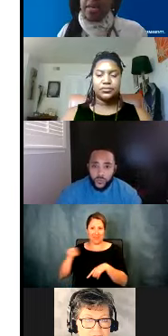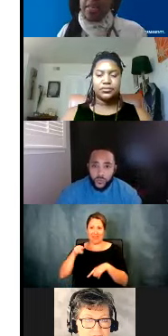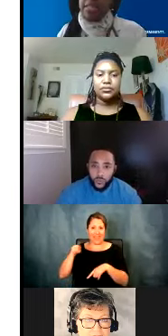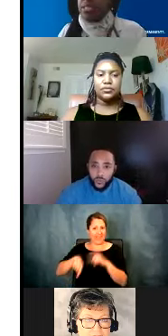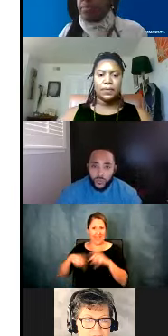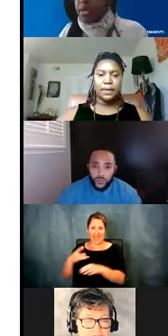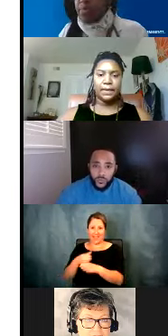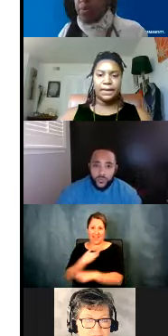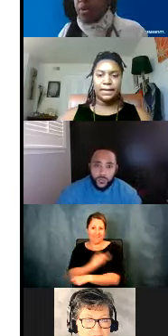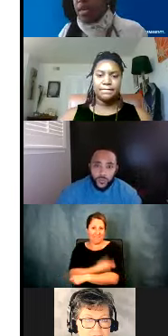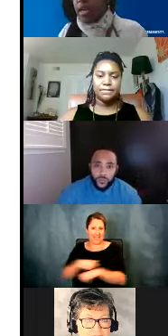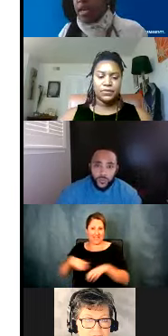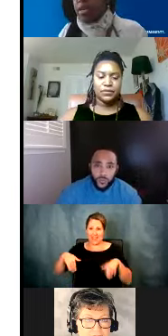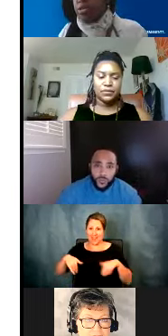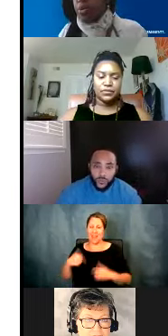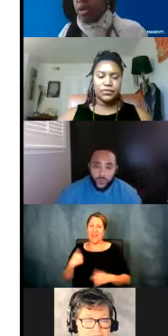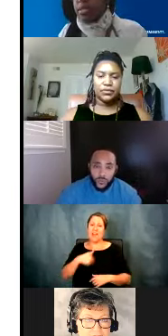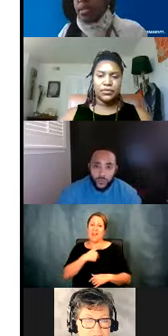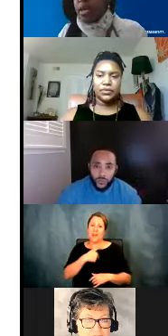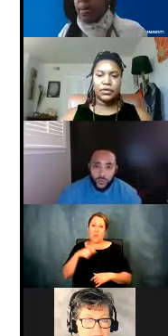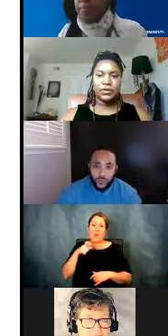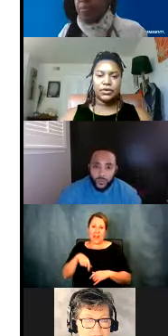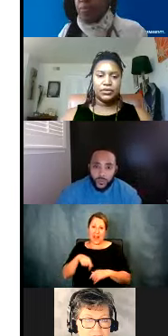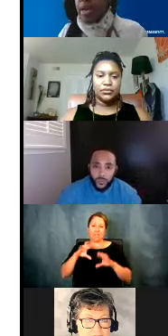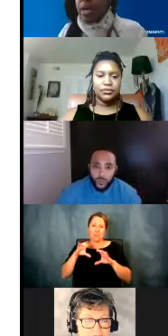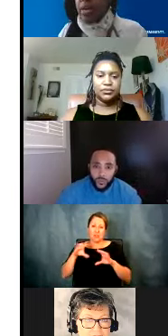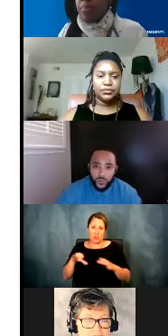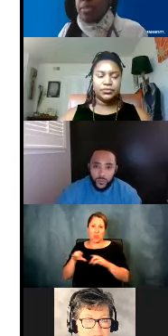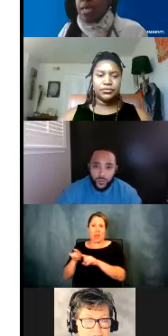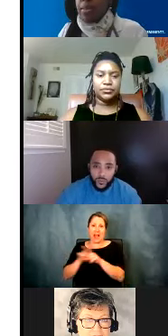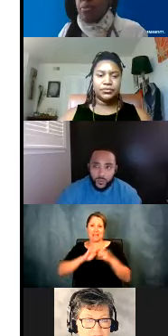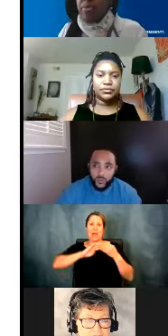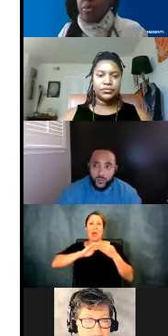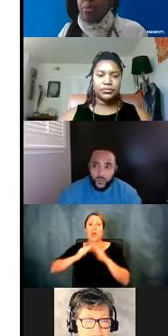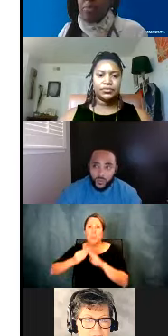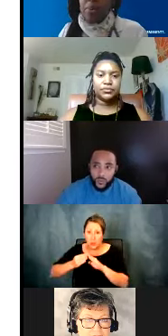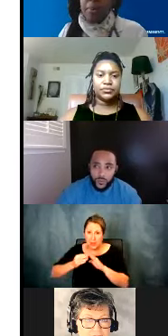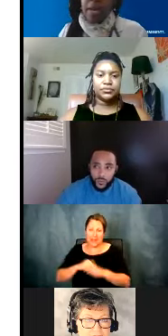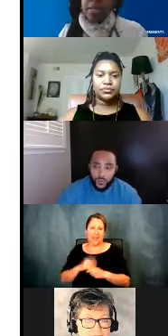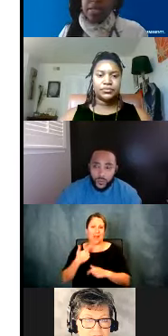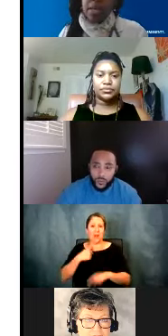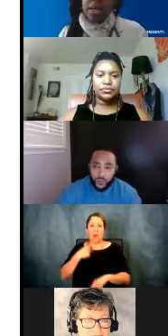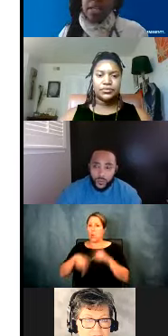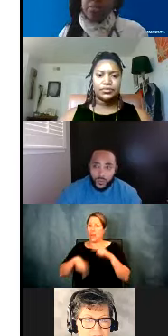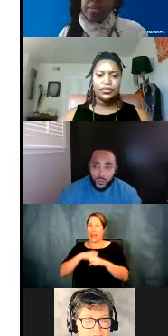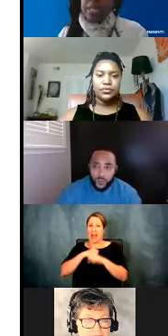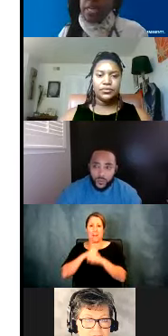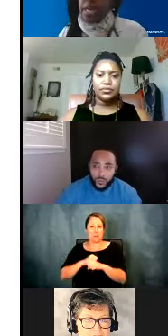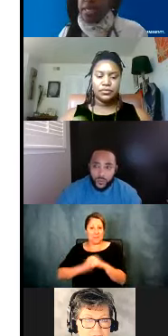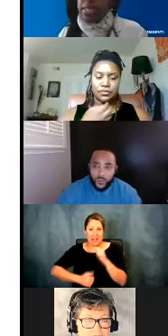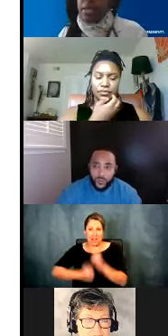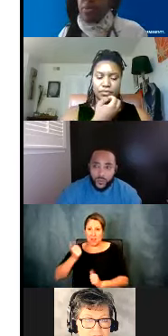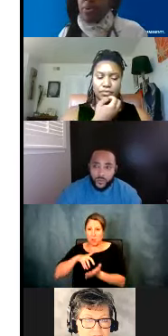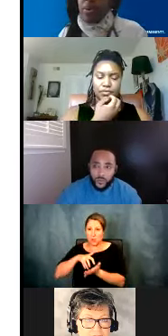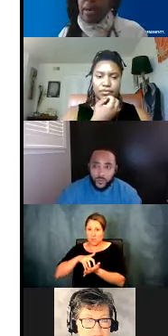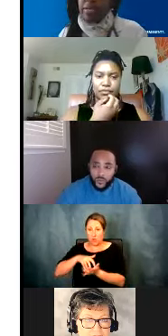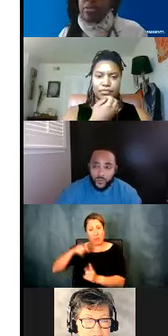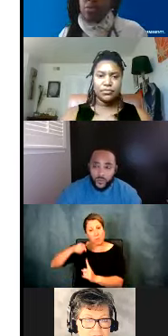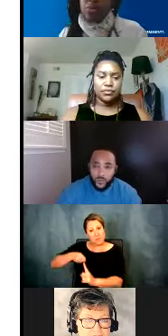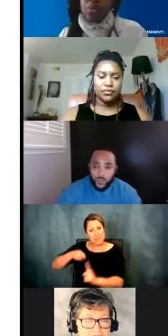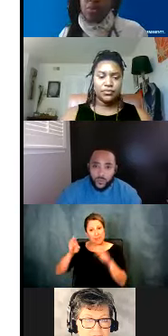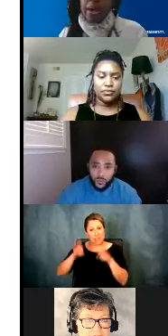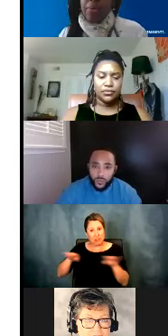be a community choice. We're not going to protect the most vulnerable among us, especially kids who are going